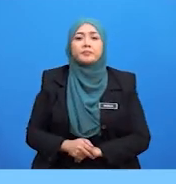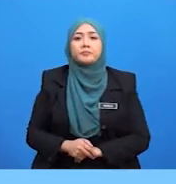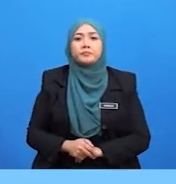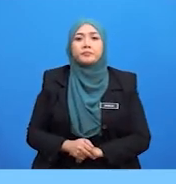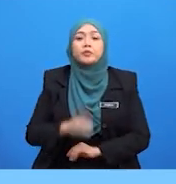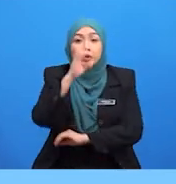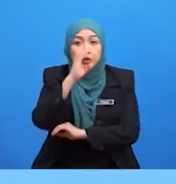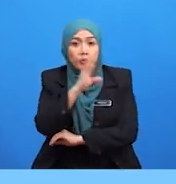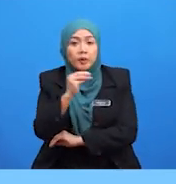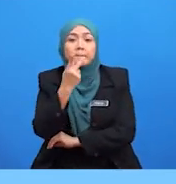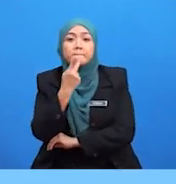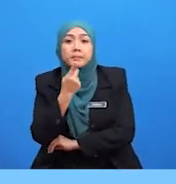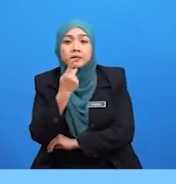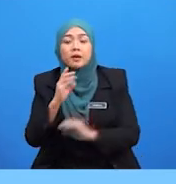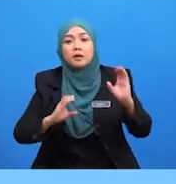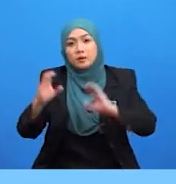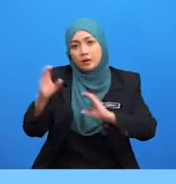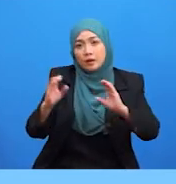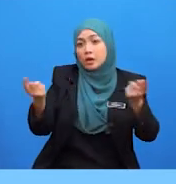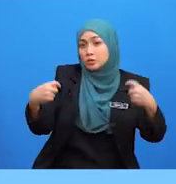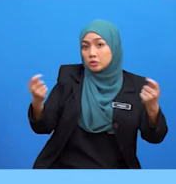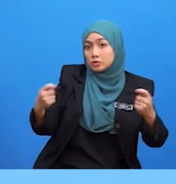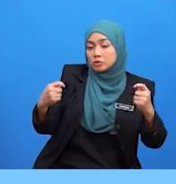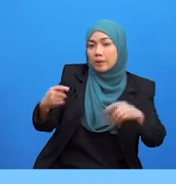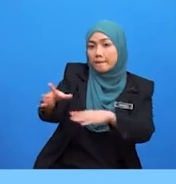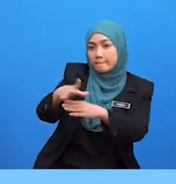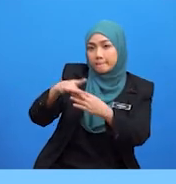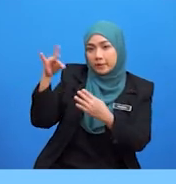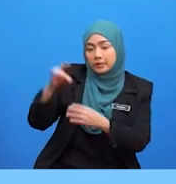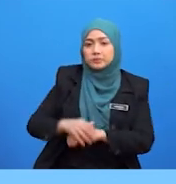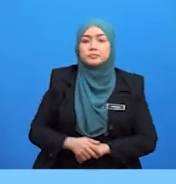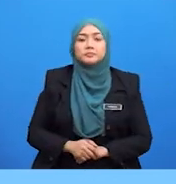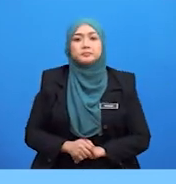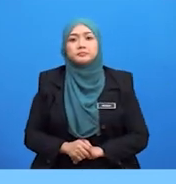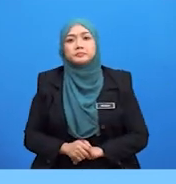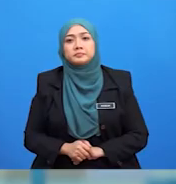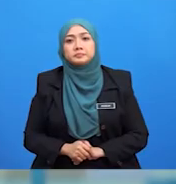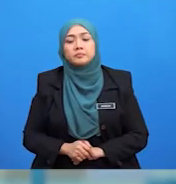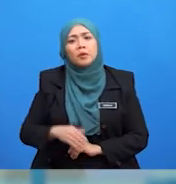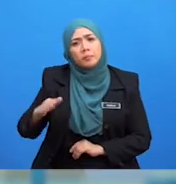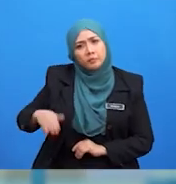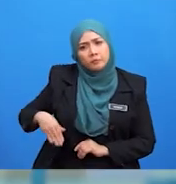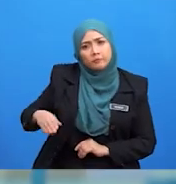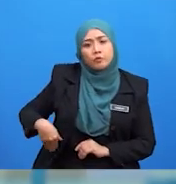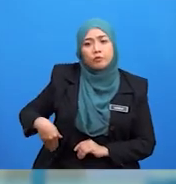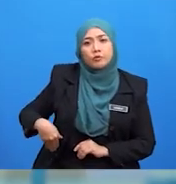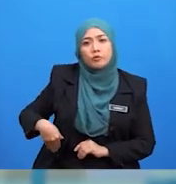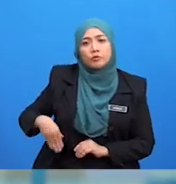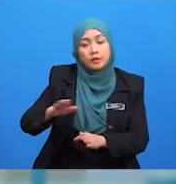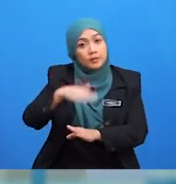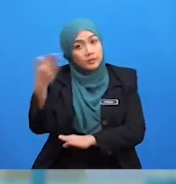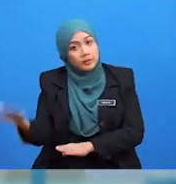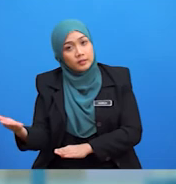the adjectives, and car is the transportation chosen. So, before we end today's